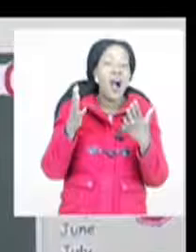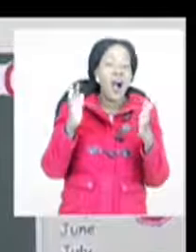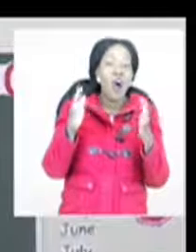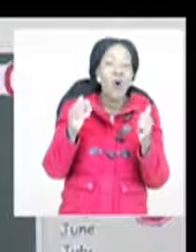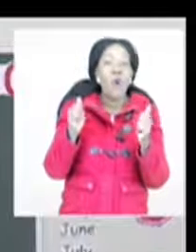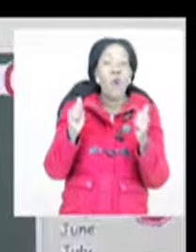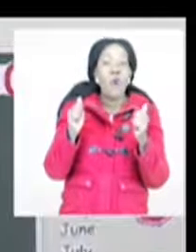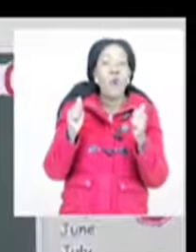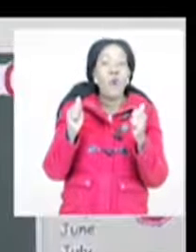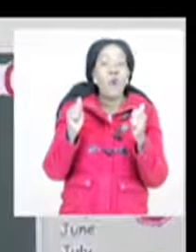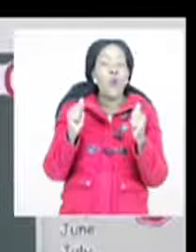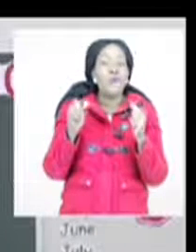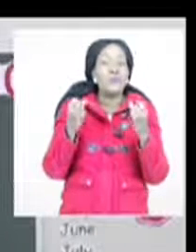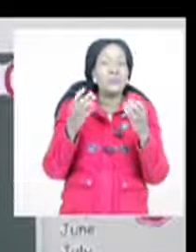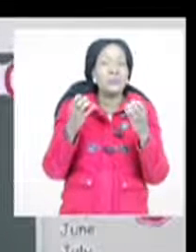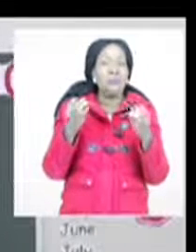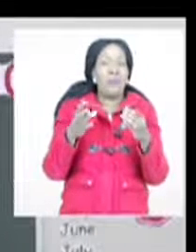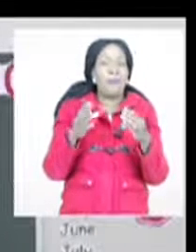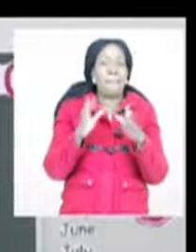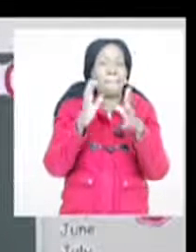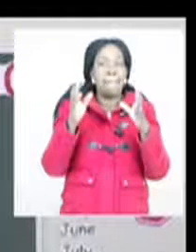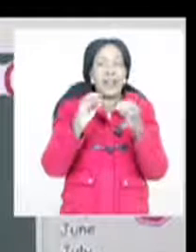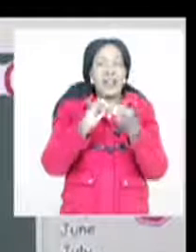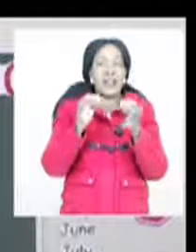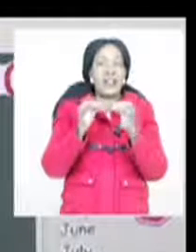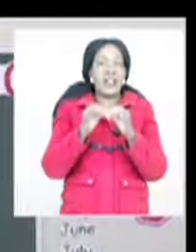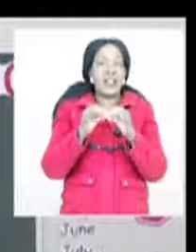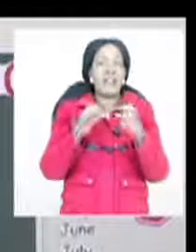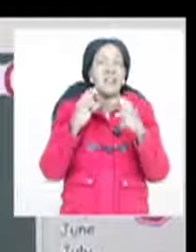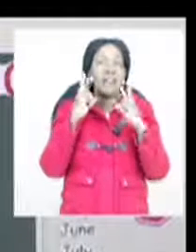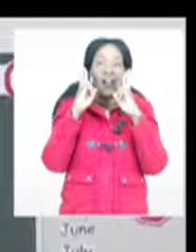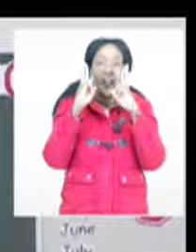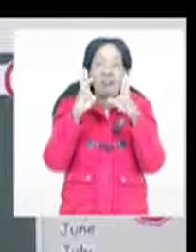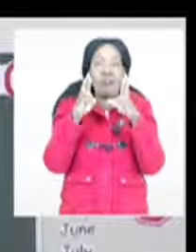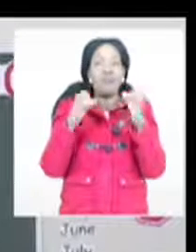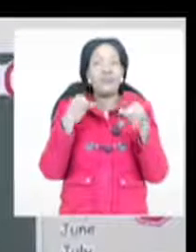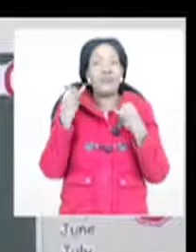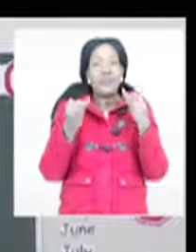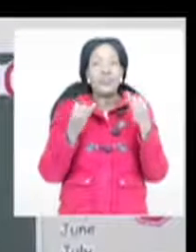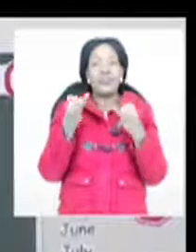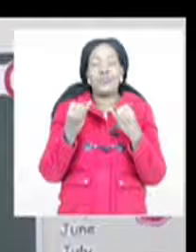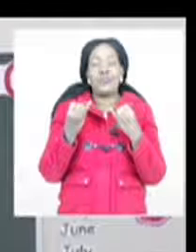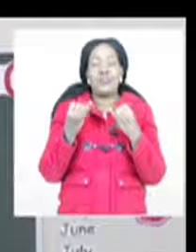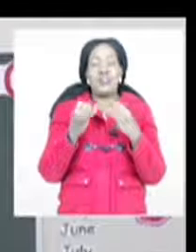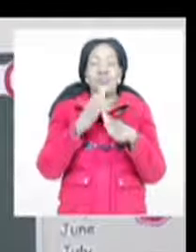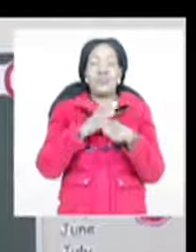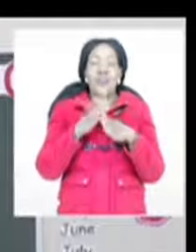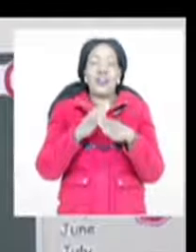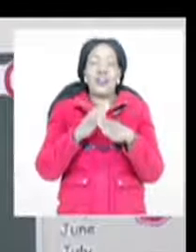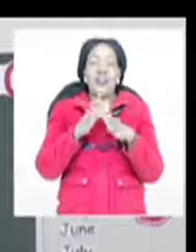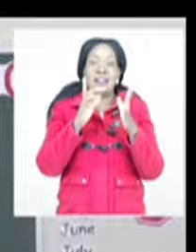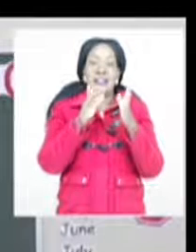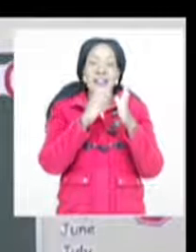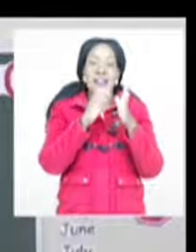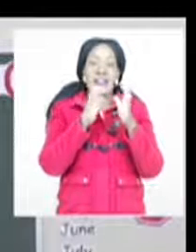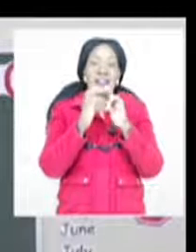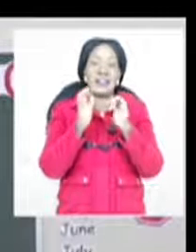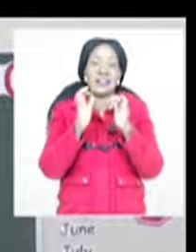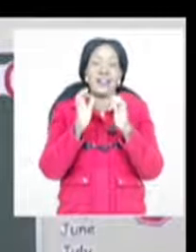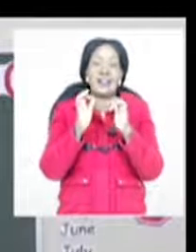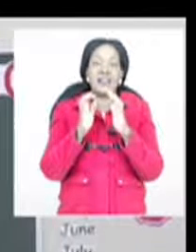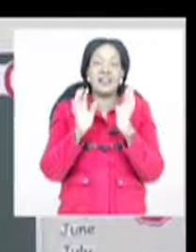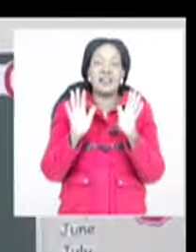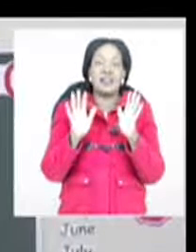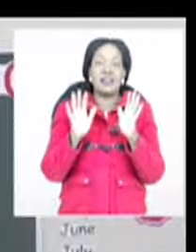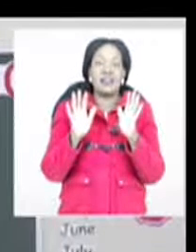a lot of big numbers today. I hope you enjoyed the lesson. Let's sanitize